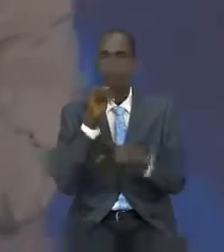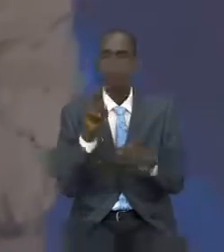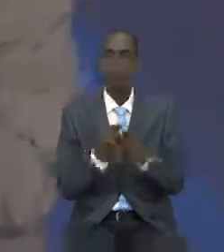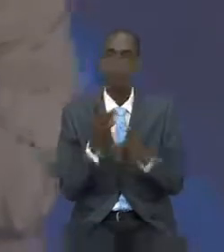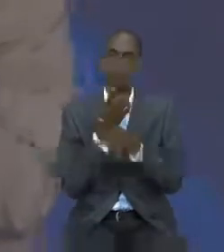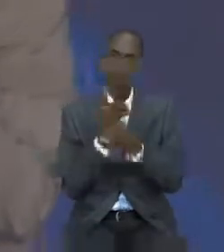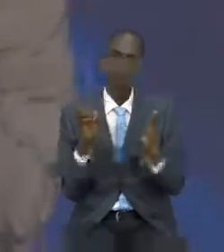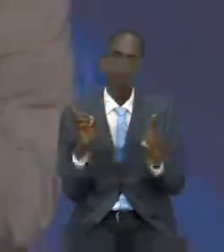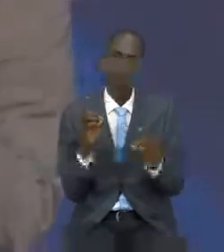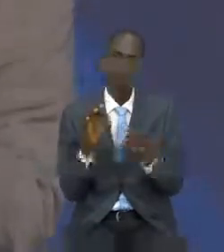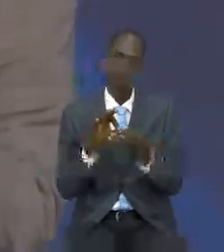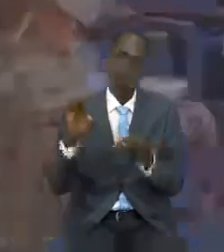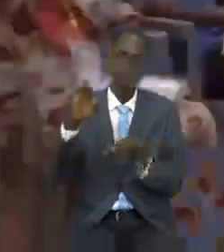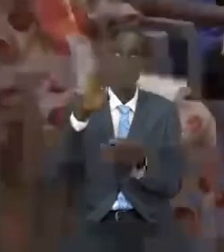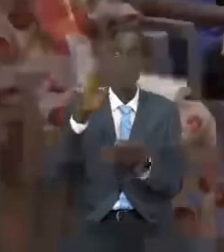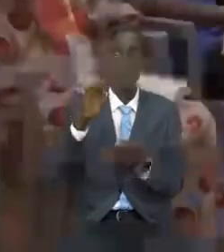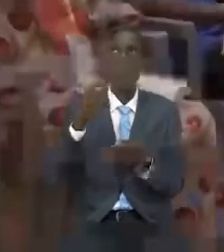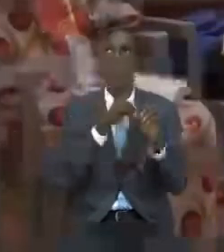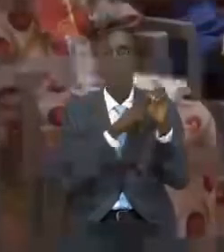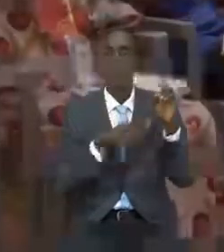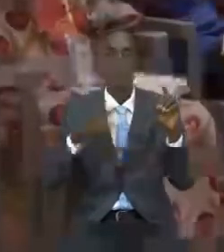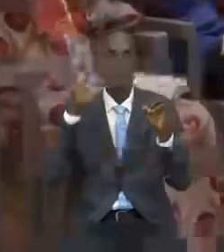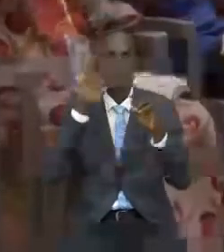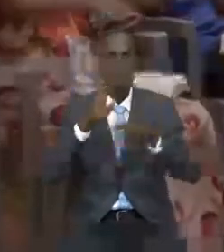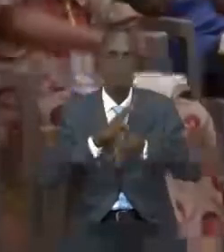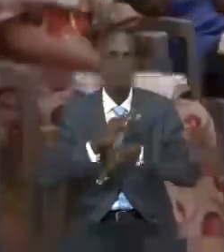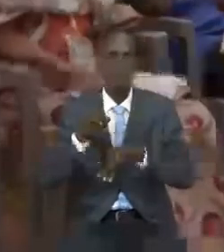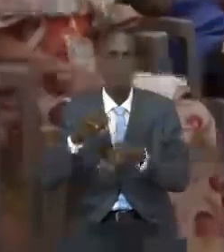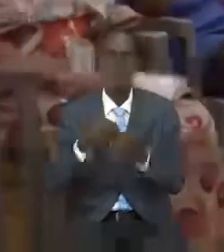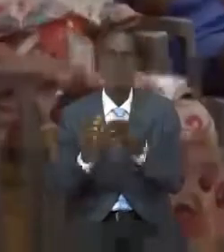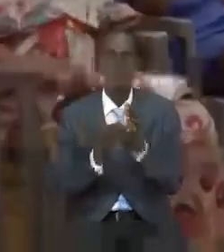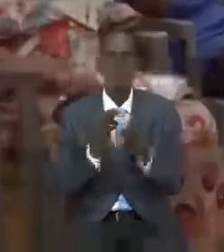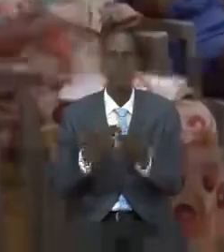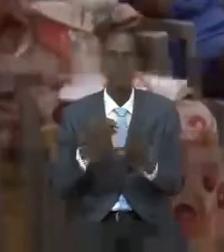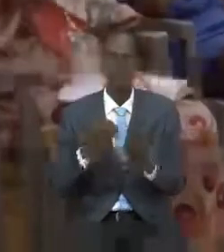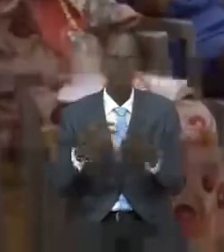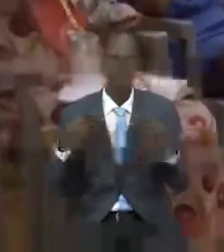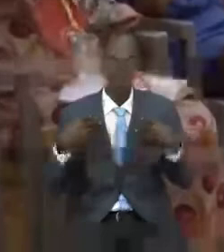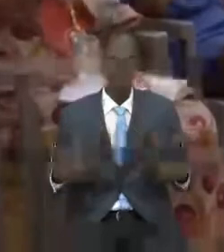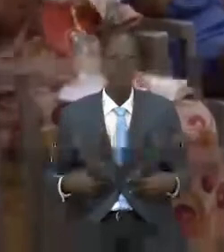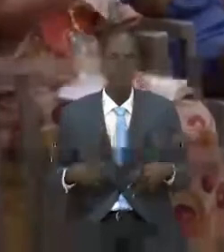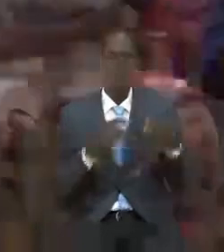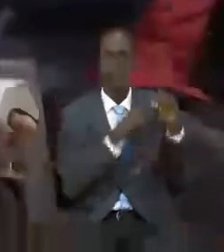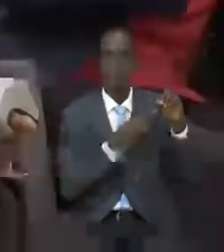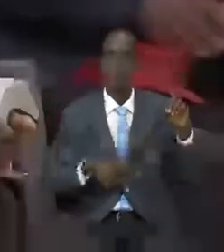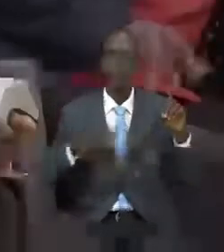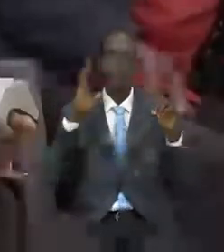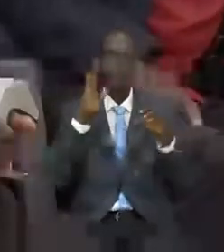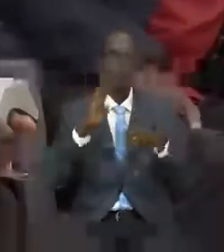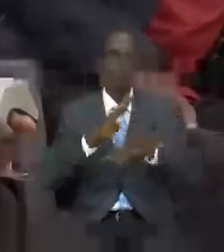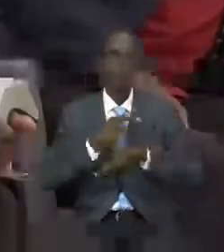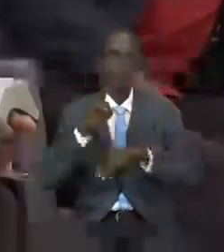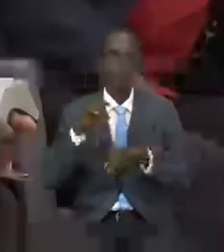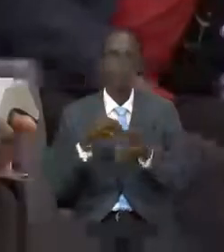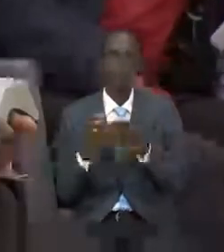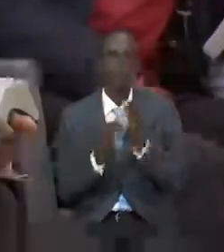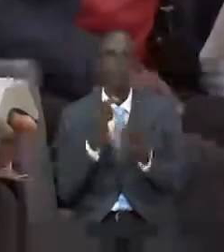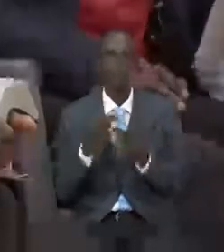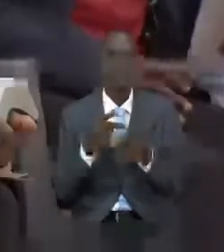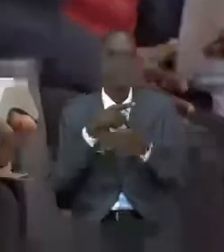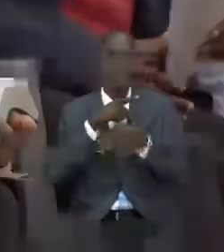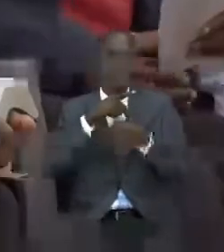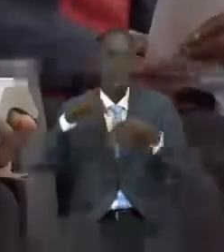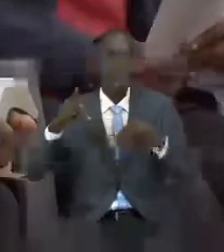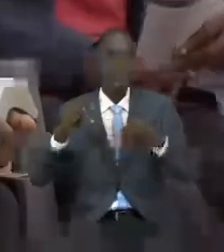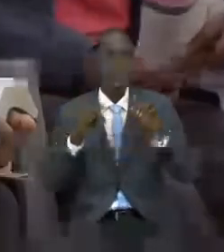Spiritual, the Lord will satisfy you. Physical, the Lord will satisfy you. Professional, the